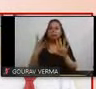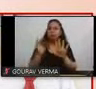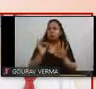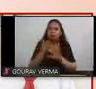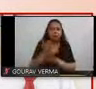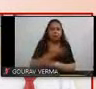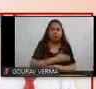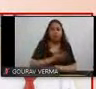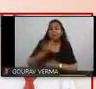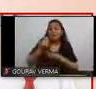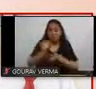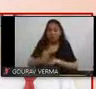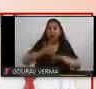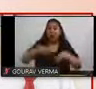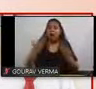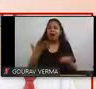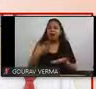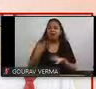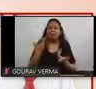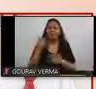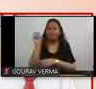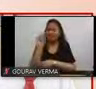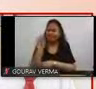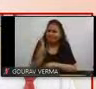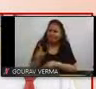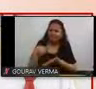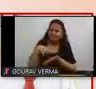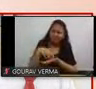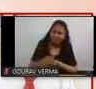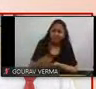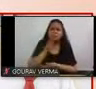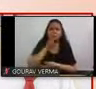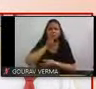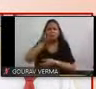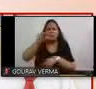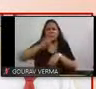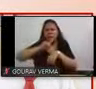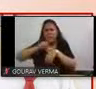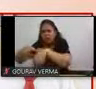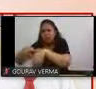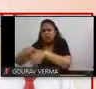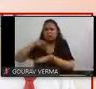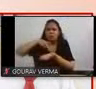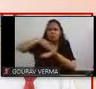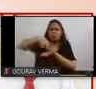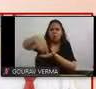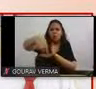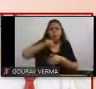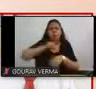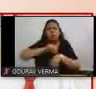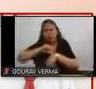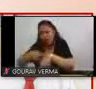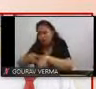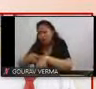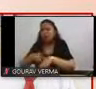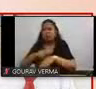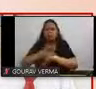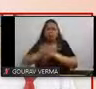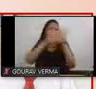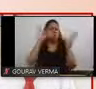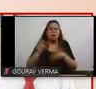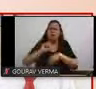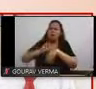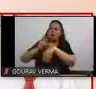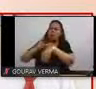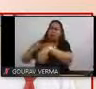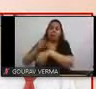very late, and but now with constant effort of the teachers and the parents, of